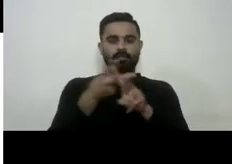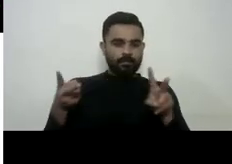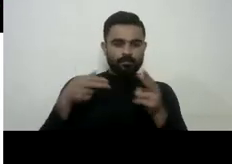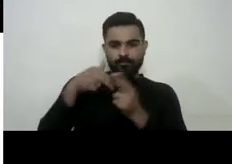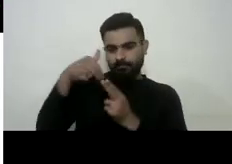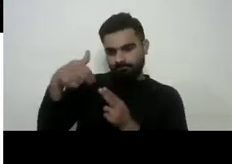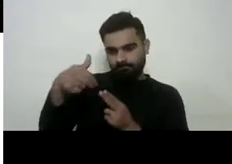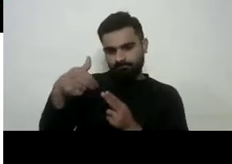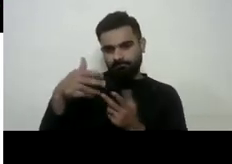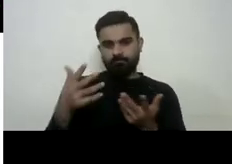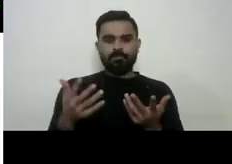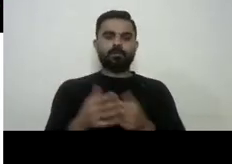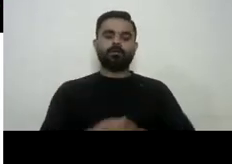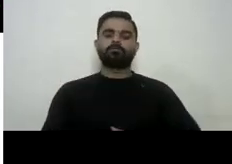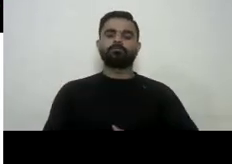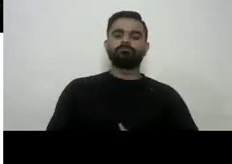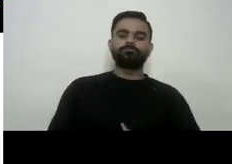narration.